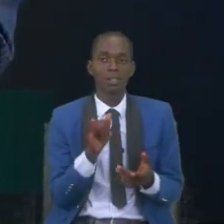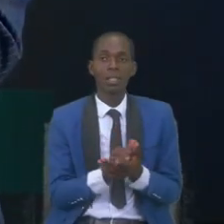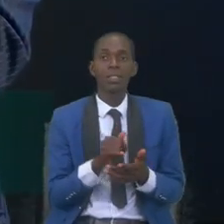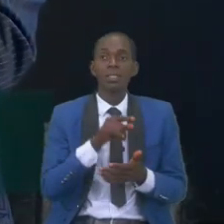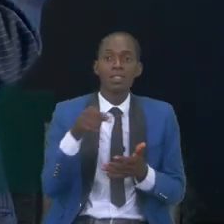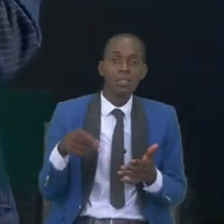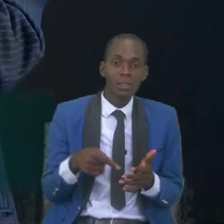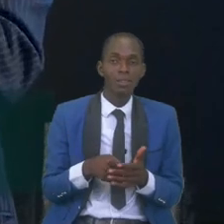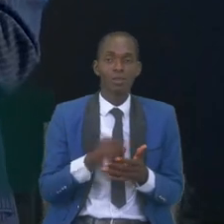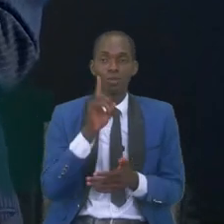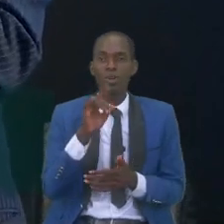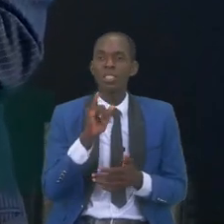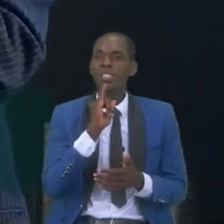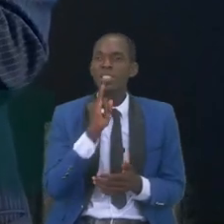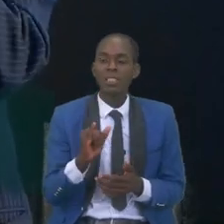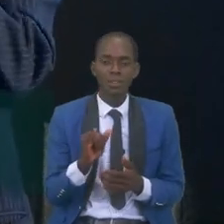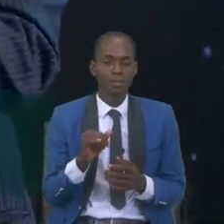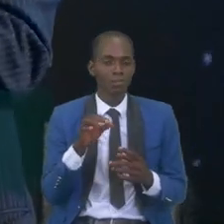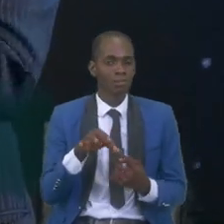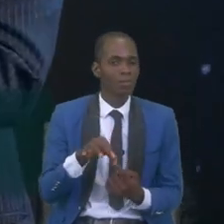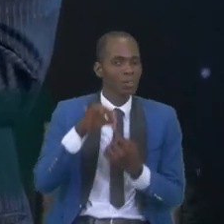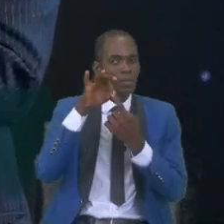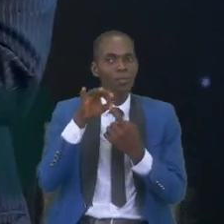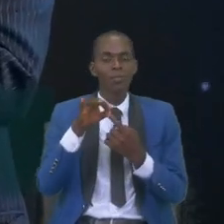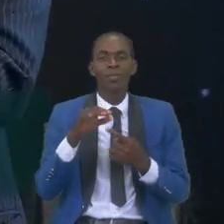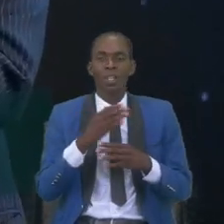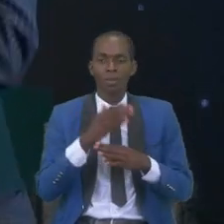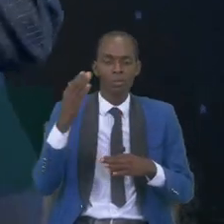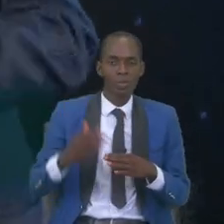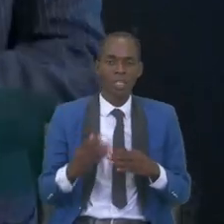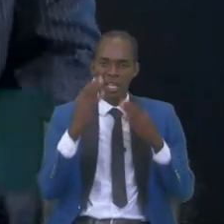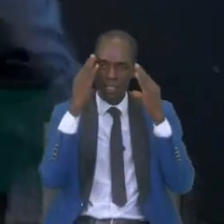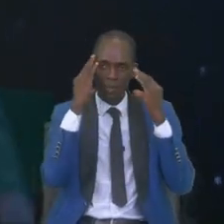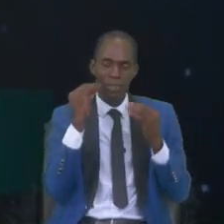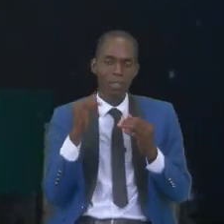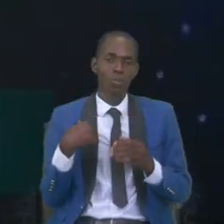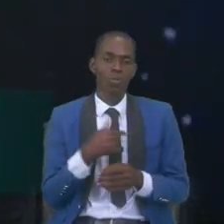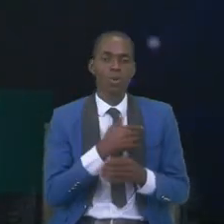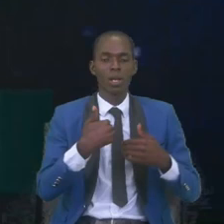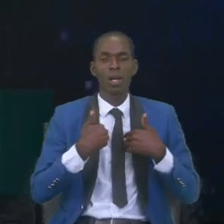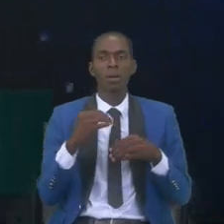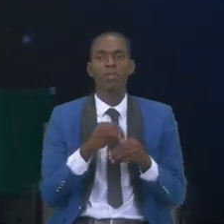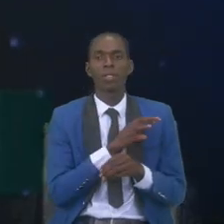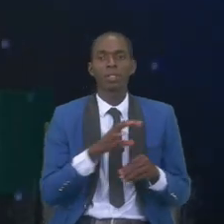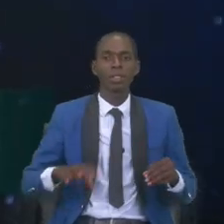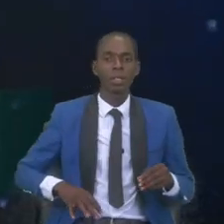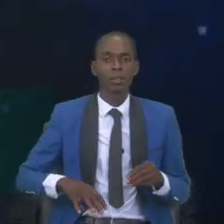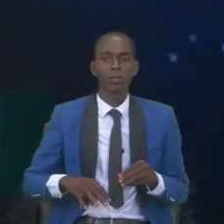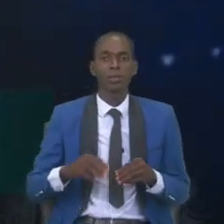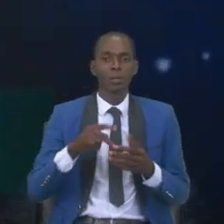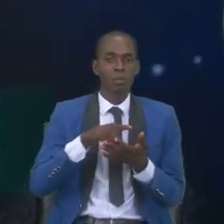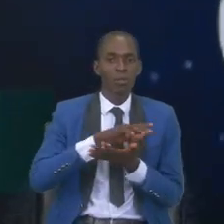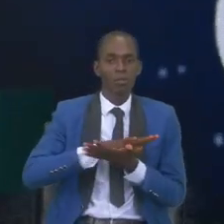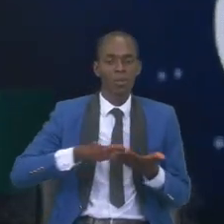specific and definite experience we have in Christ. Purifying